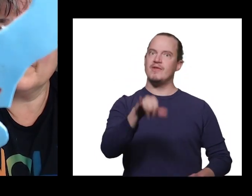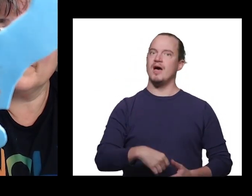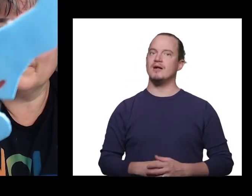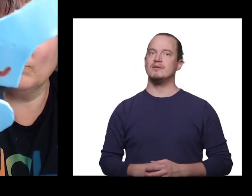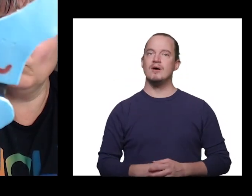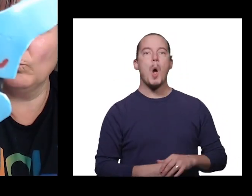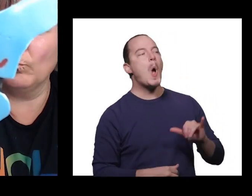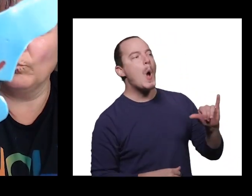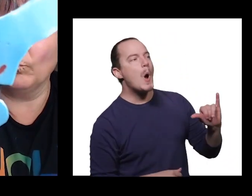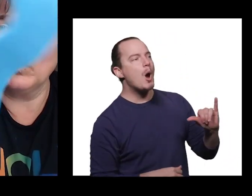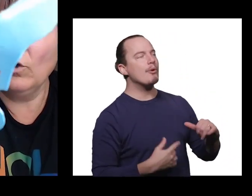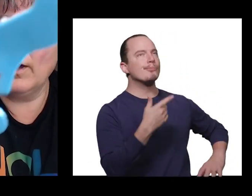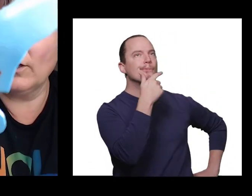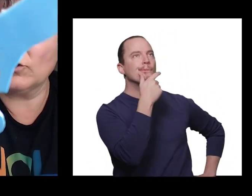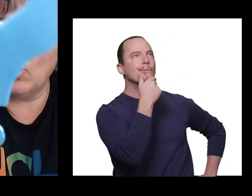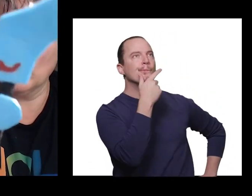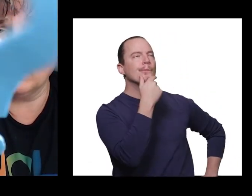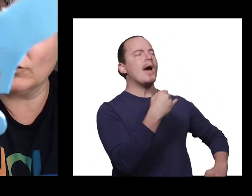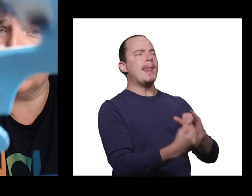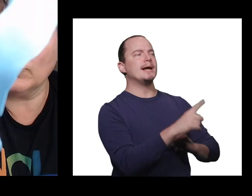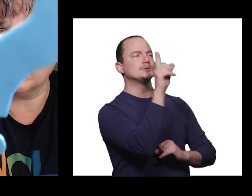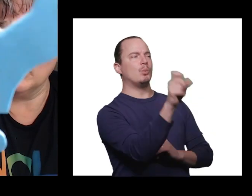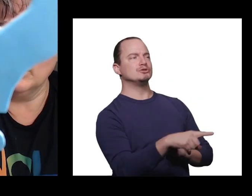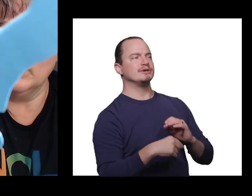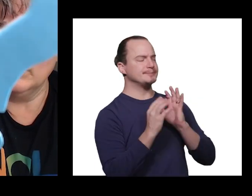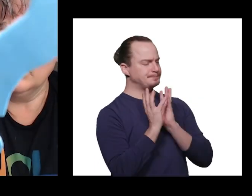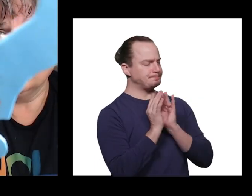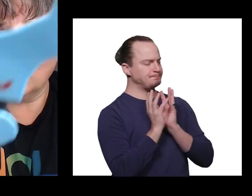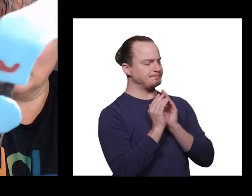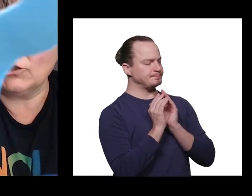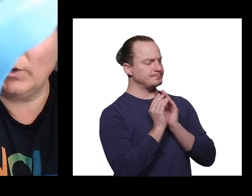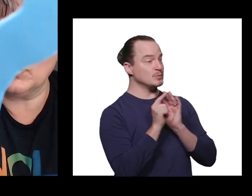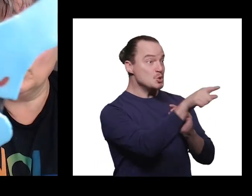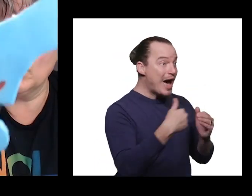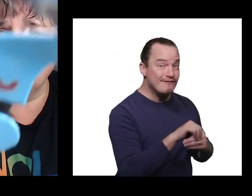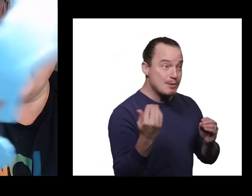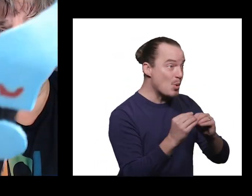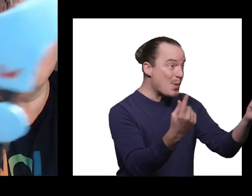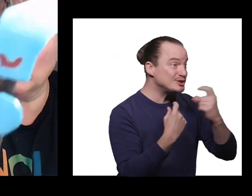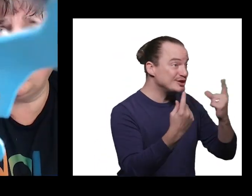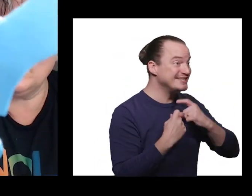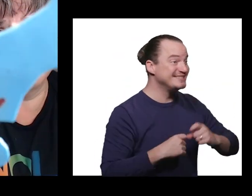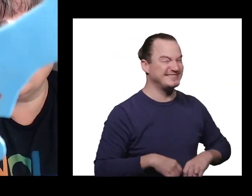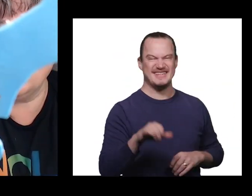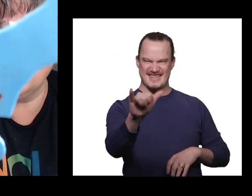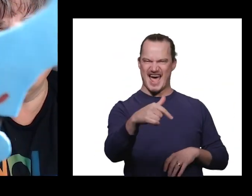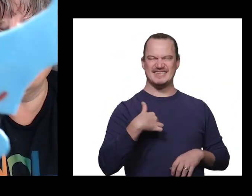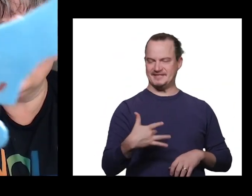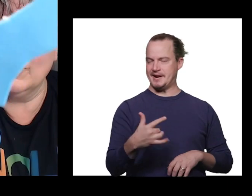And guess our last question. Our last question is, do you have any more